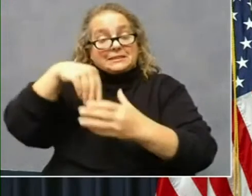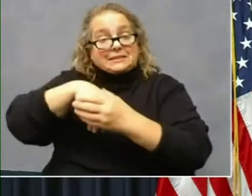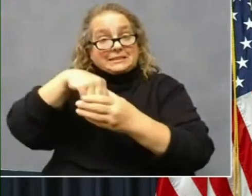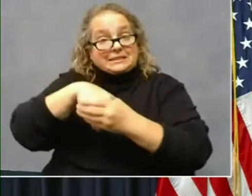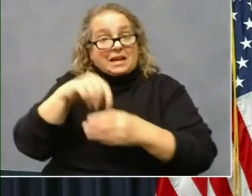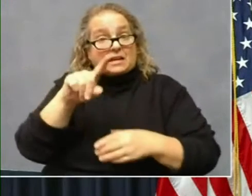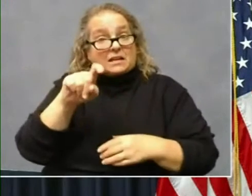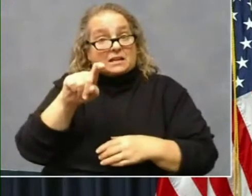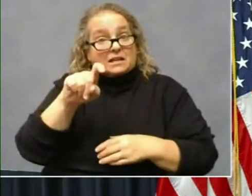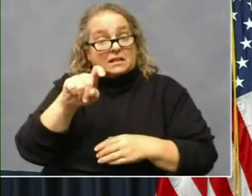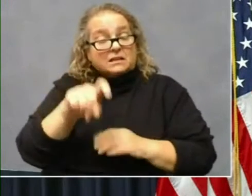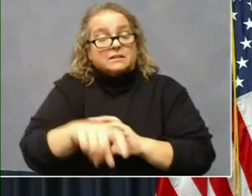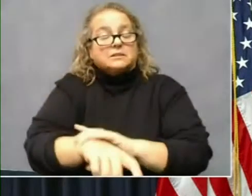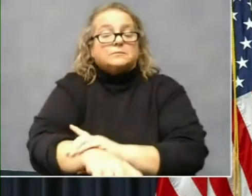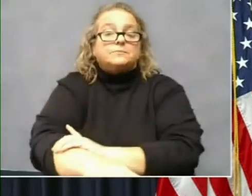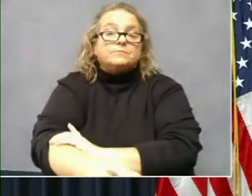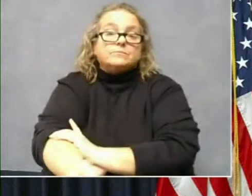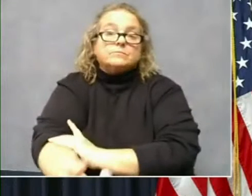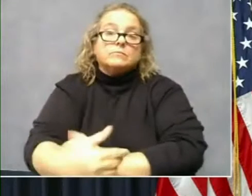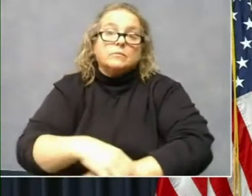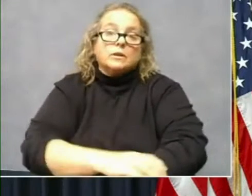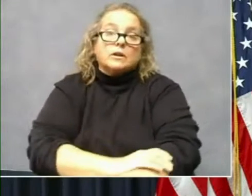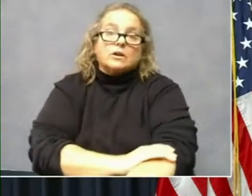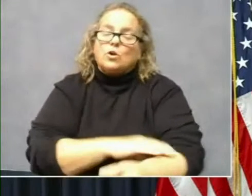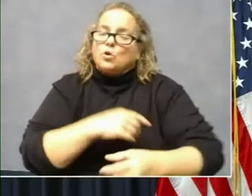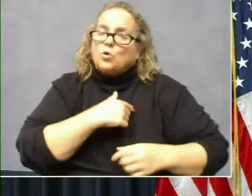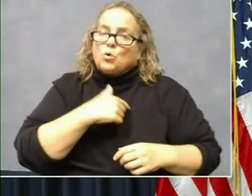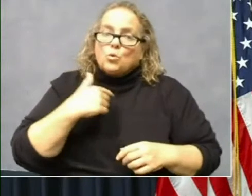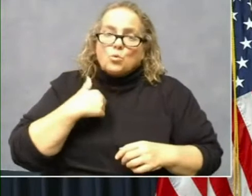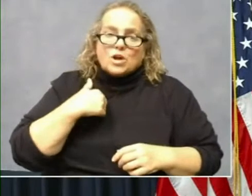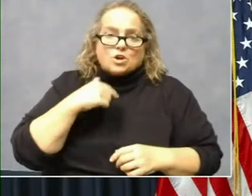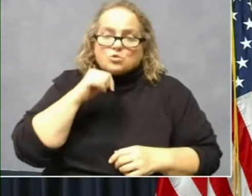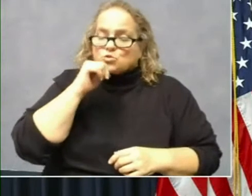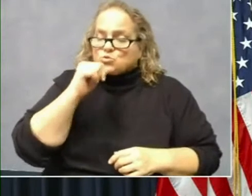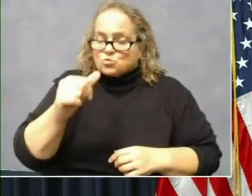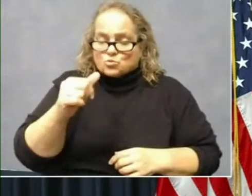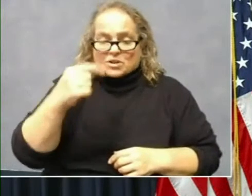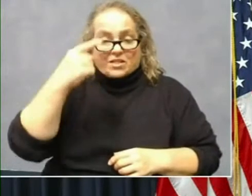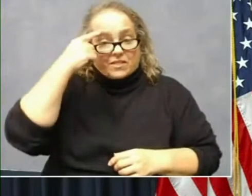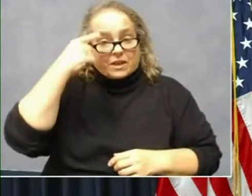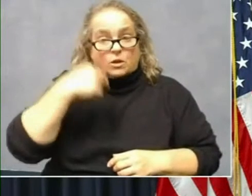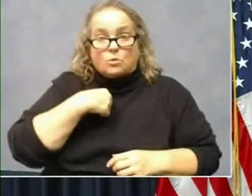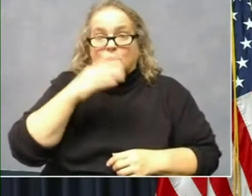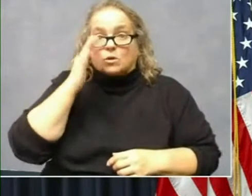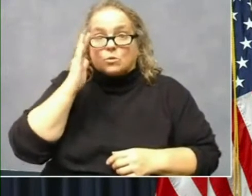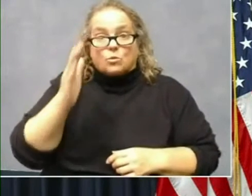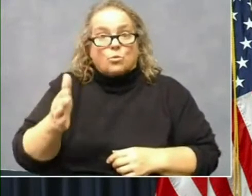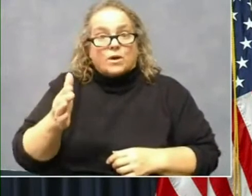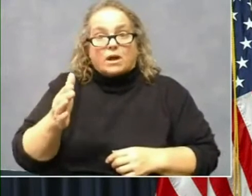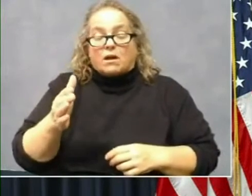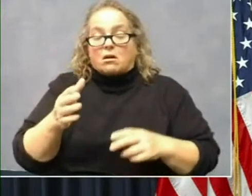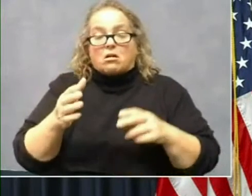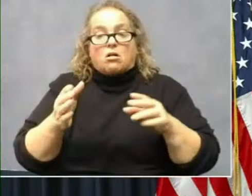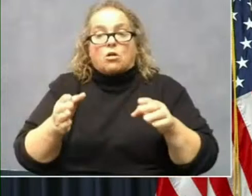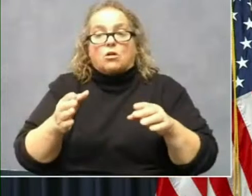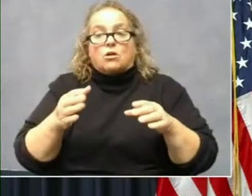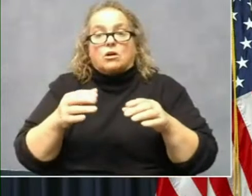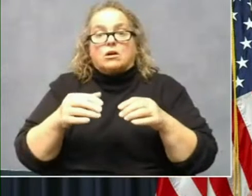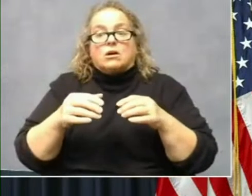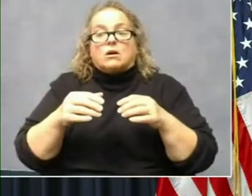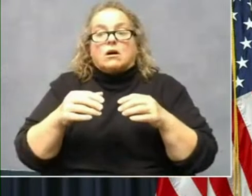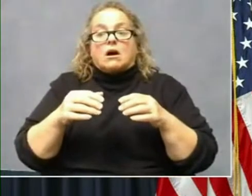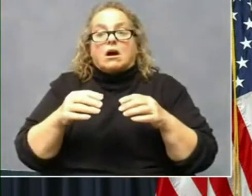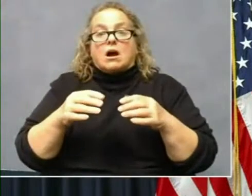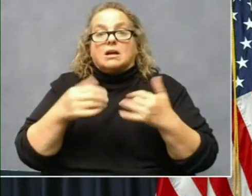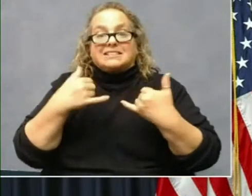we do not anticipate extending the executive order as it applies to bars, restaurants, gyms. So